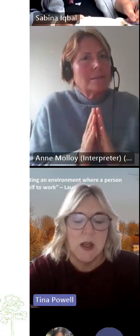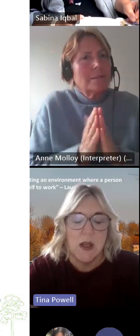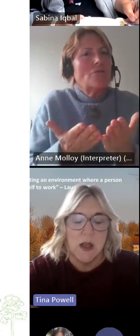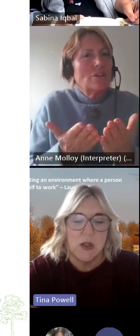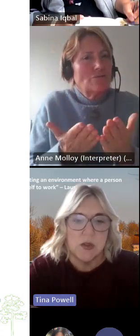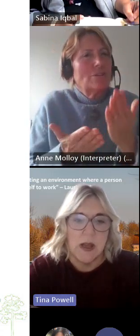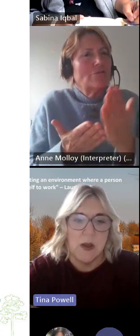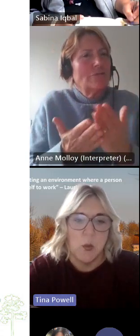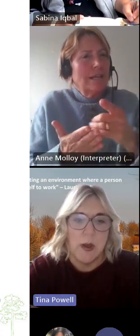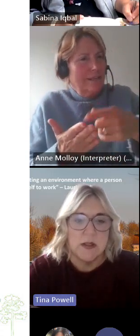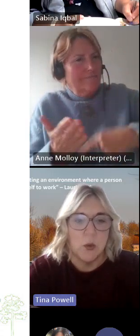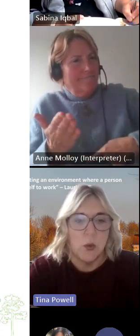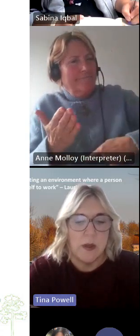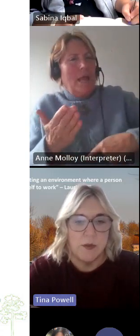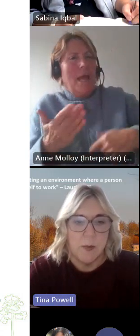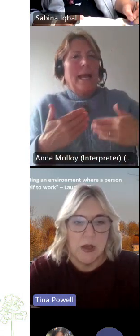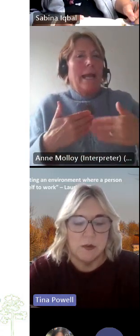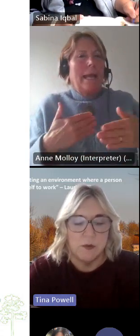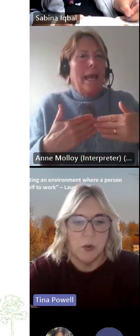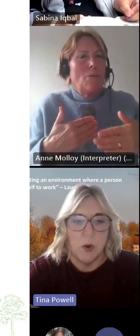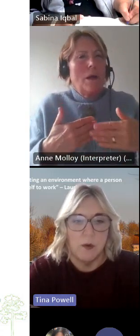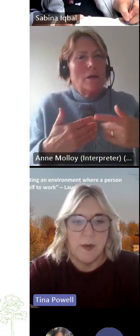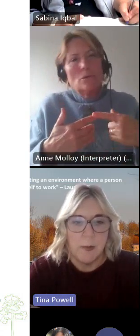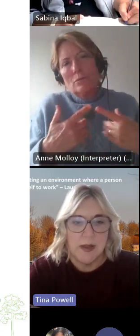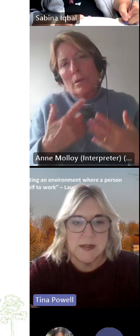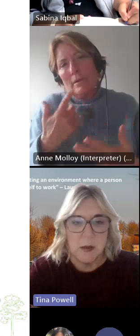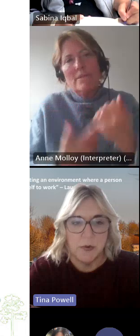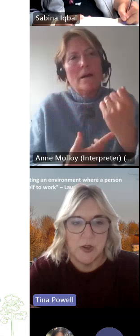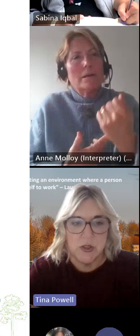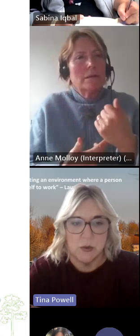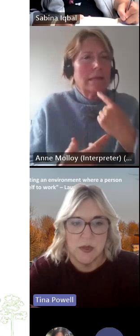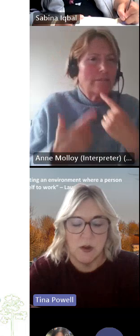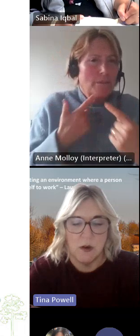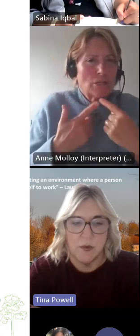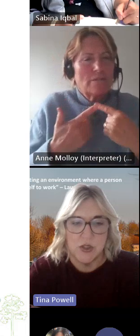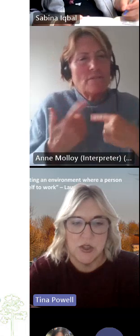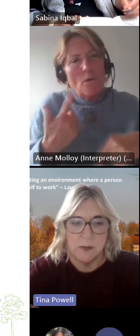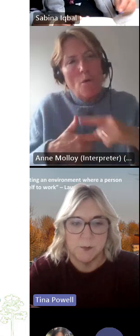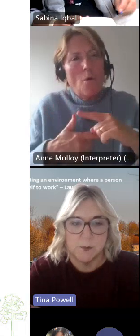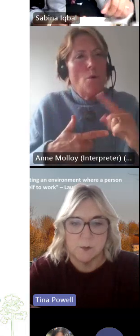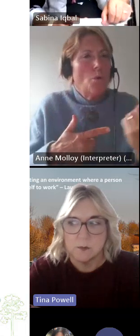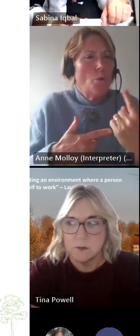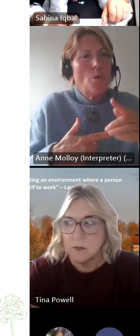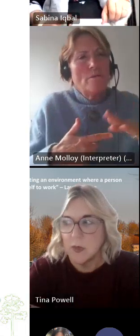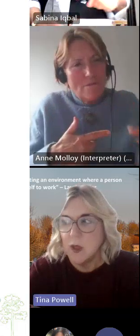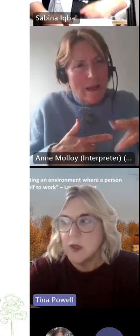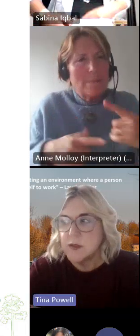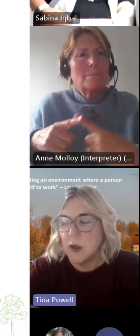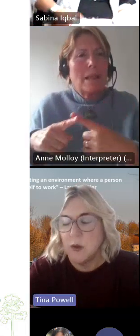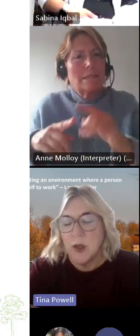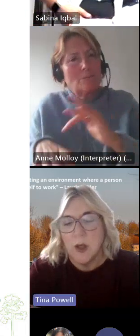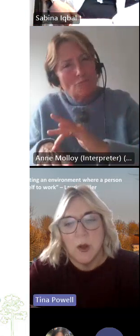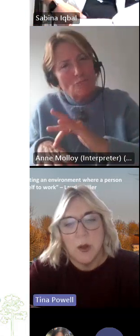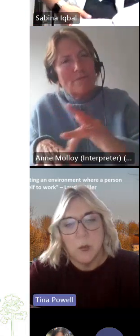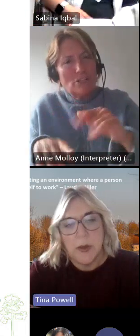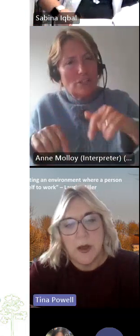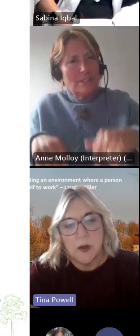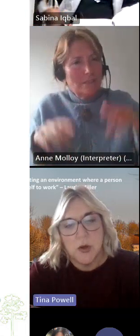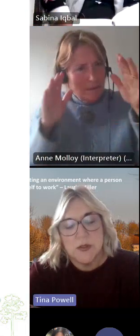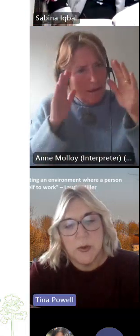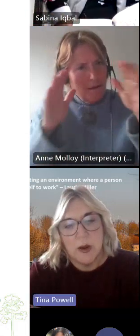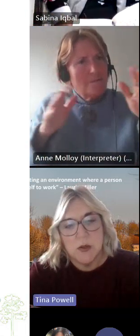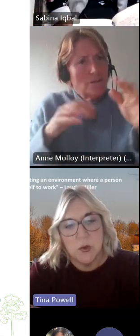a gateway to all the information for families and professionals in Hertfordshire. So